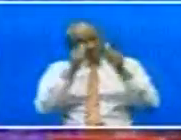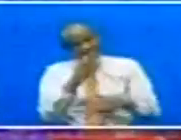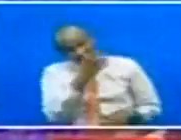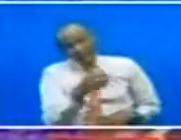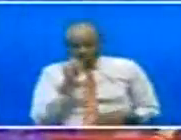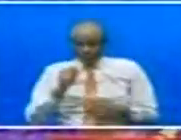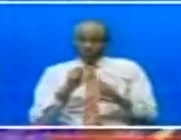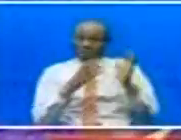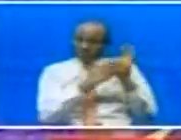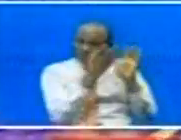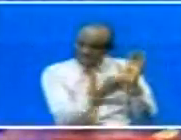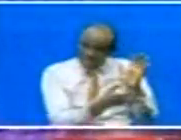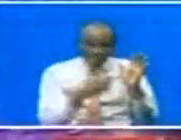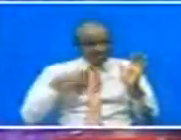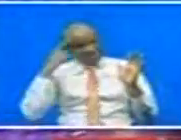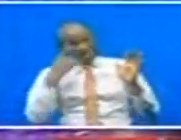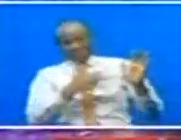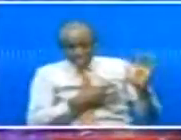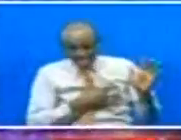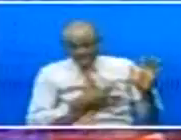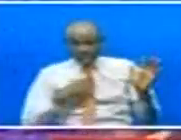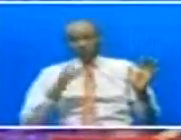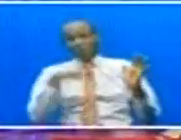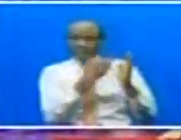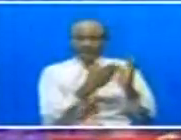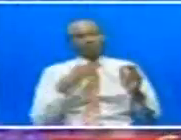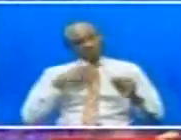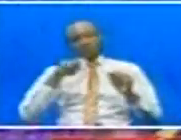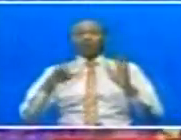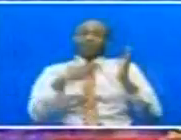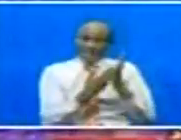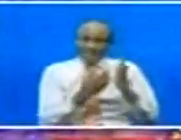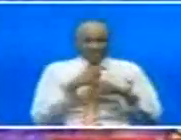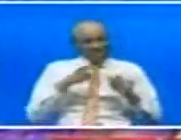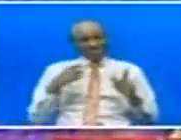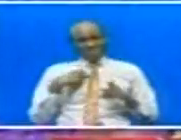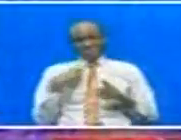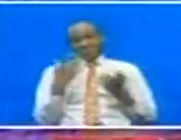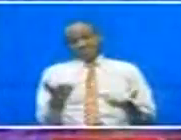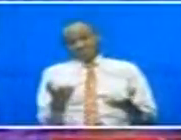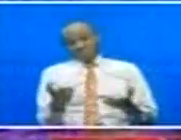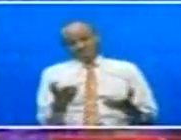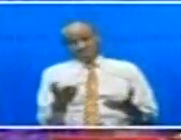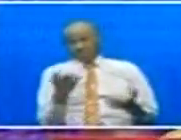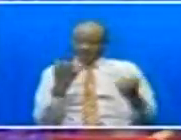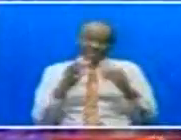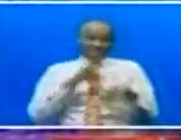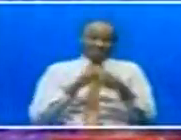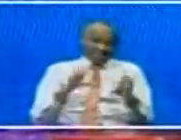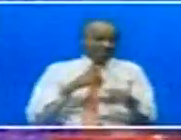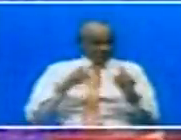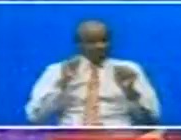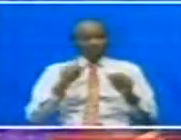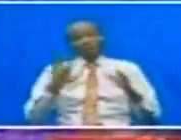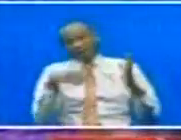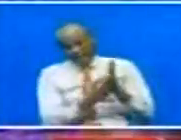qualified for it and I felt inspired enough to apply for it, I would apply for it. Never mind that I probably wouldn't get it, but I would apply if I